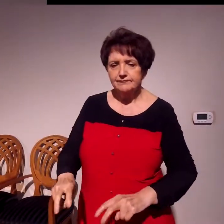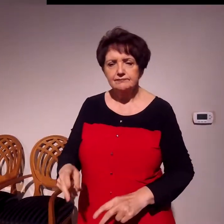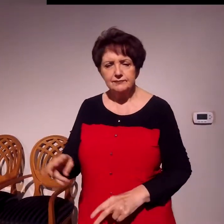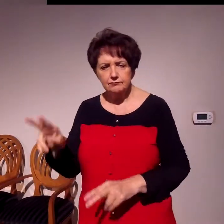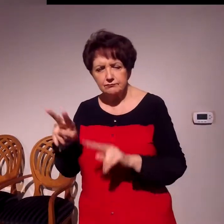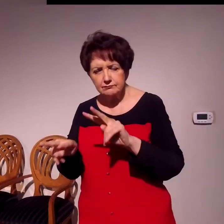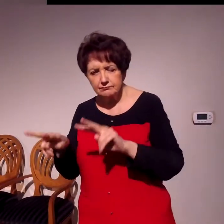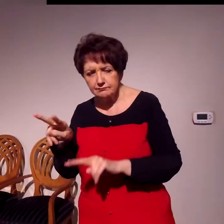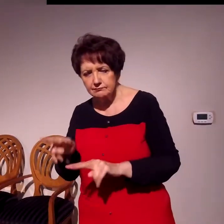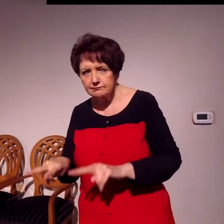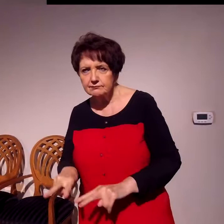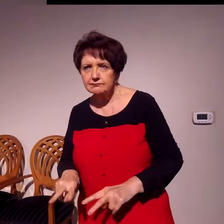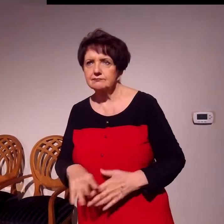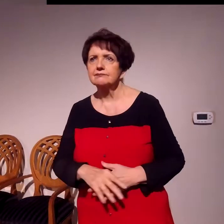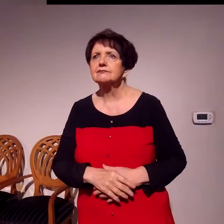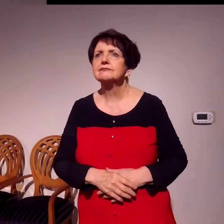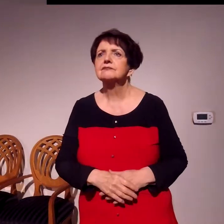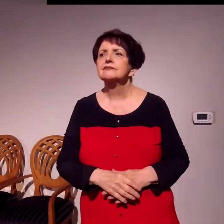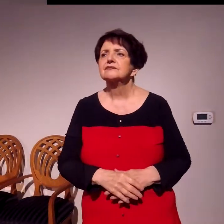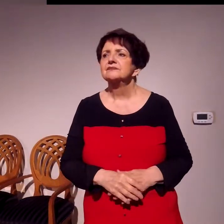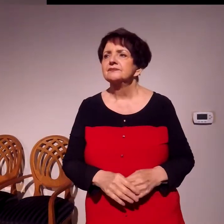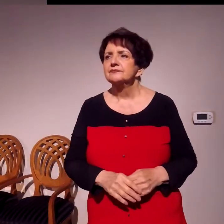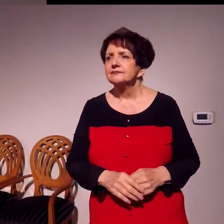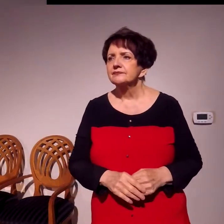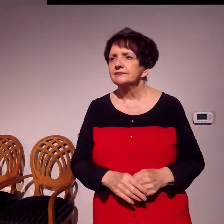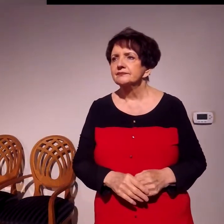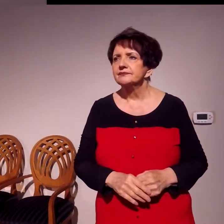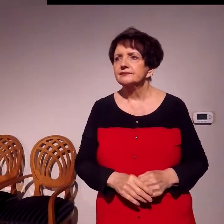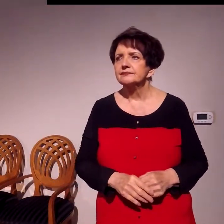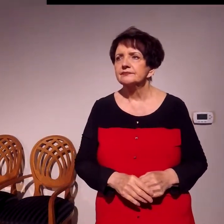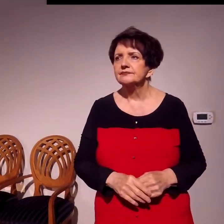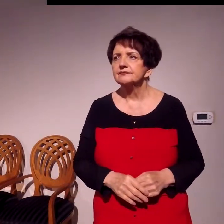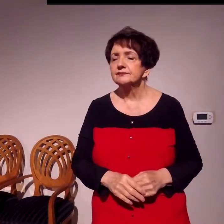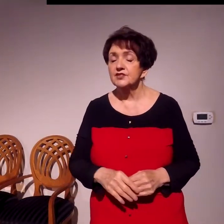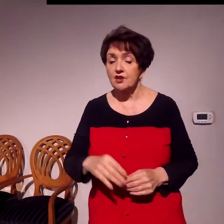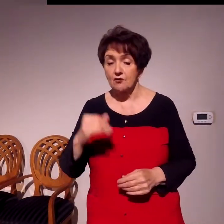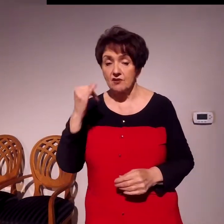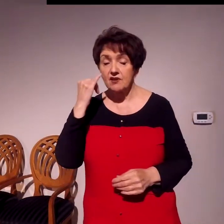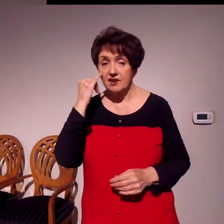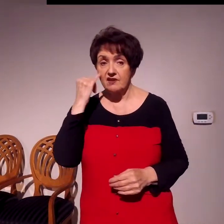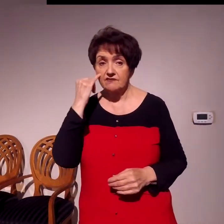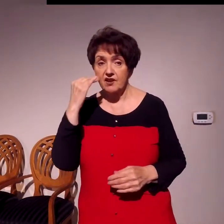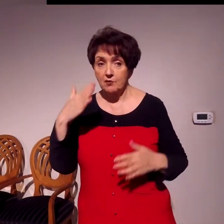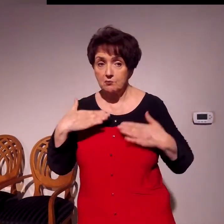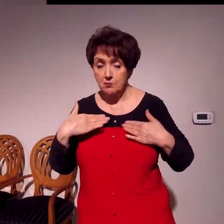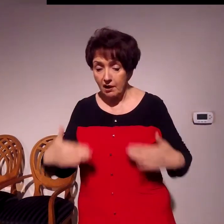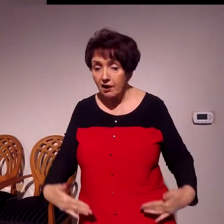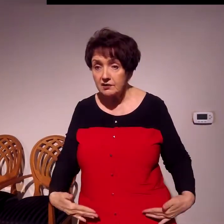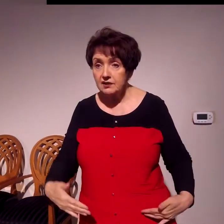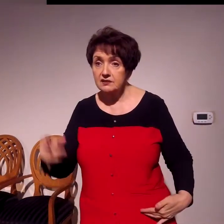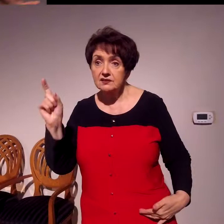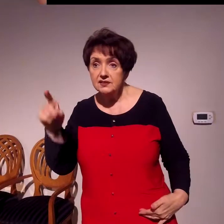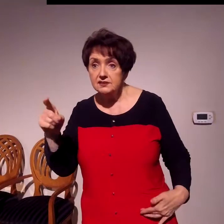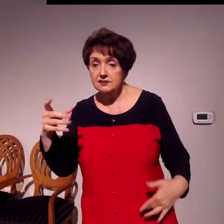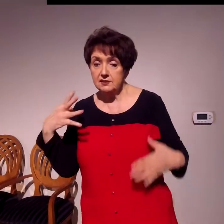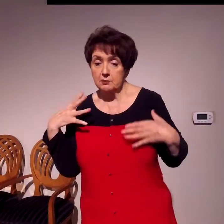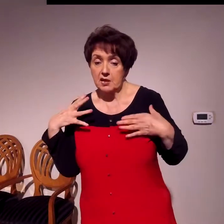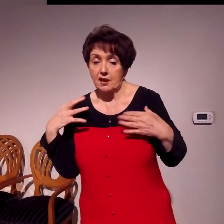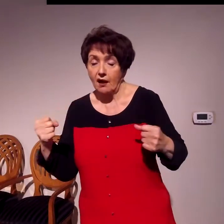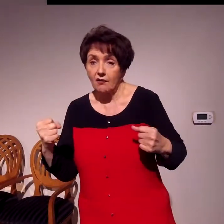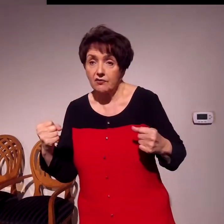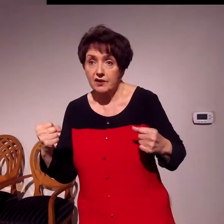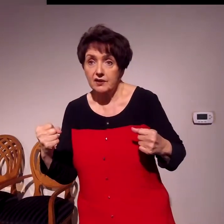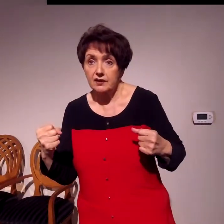it. So if our vehicle needs to be healthy so that our joy